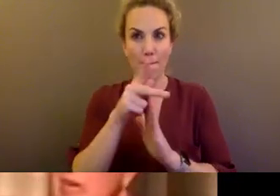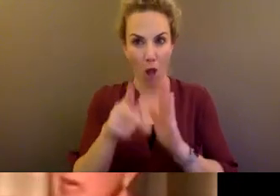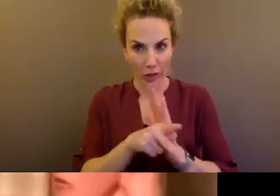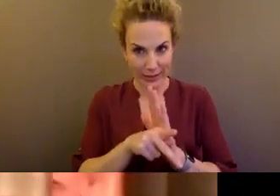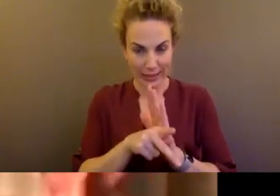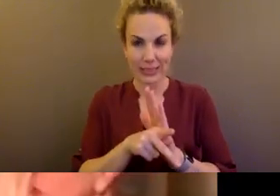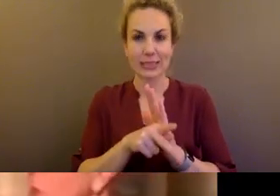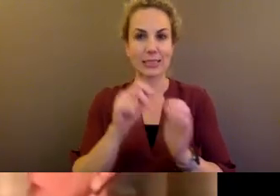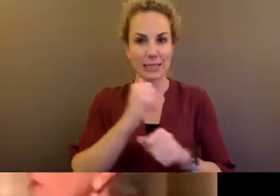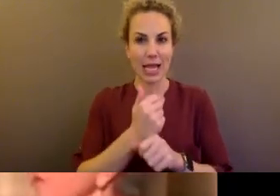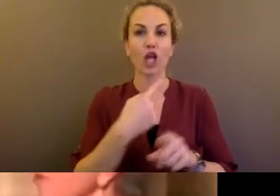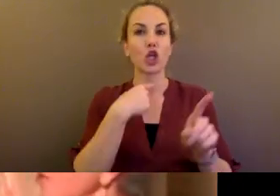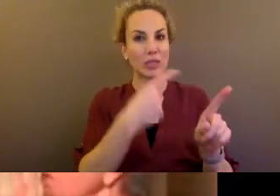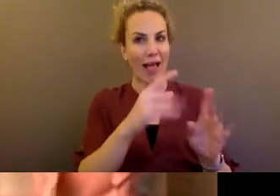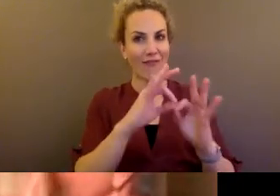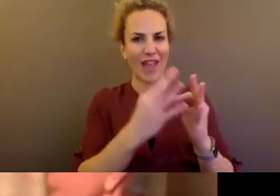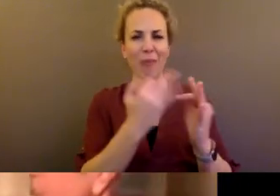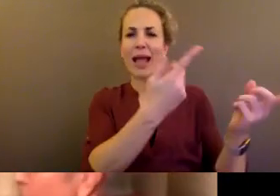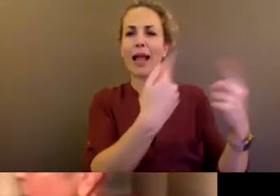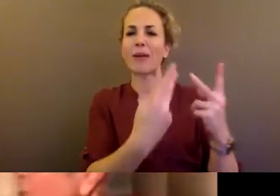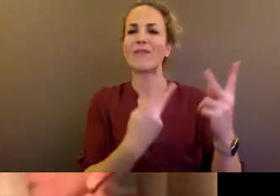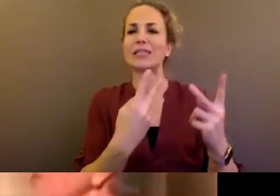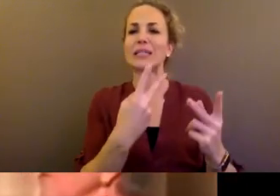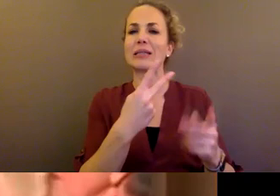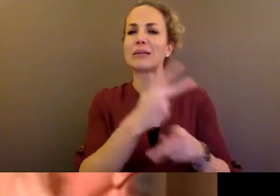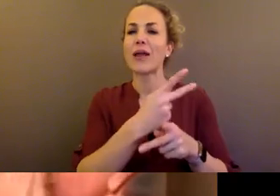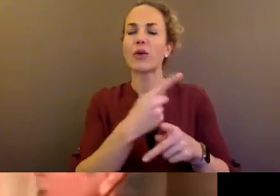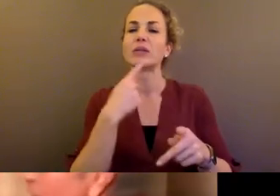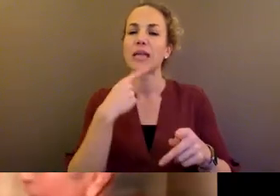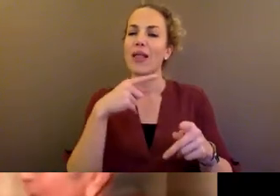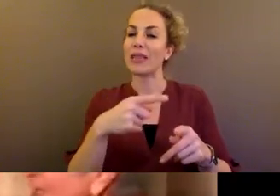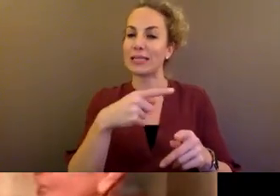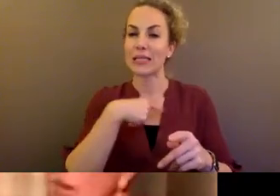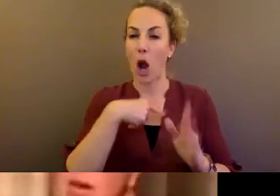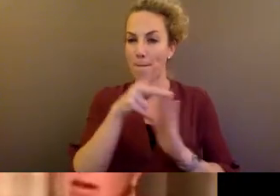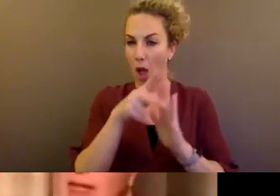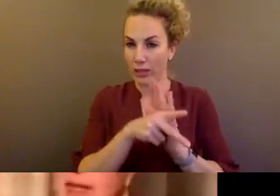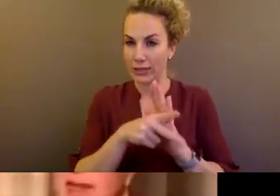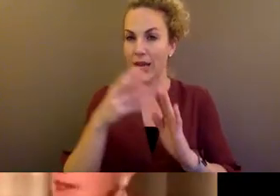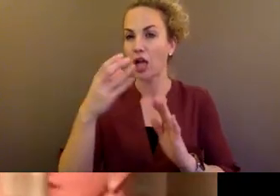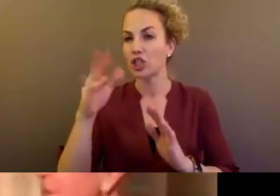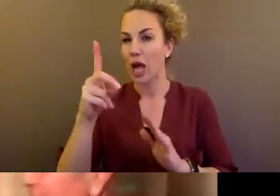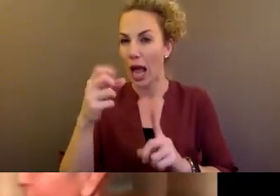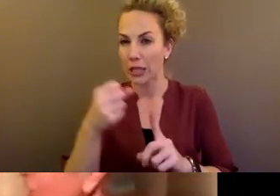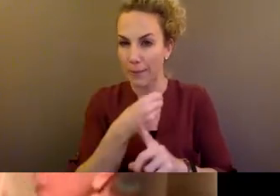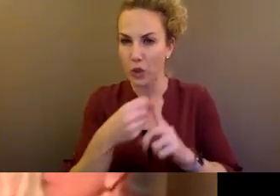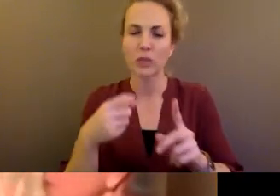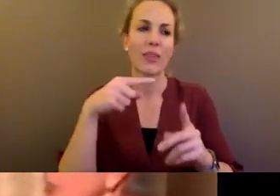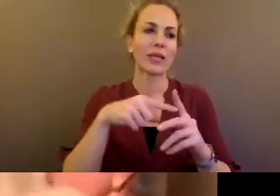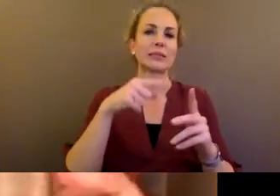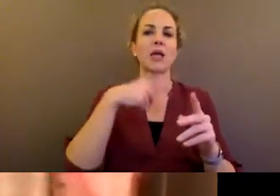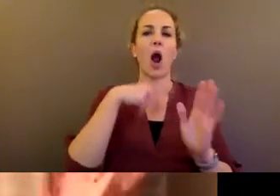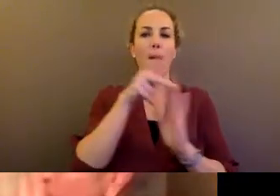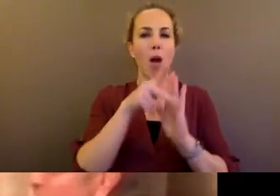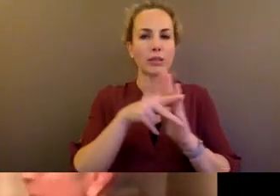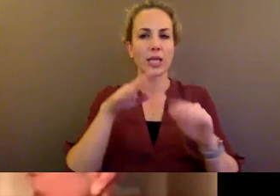families in and say, these are our policies on reporting child abuse, these are our policies on different kinds of